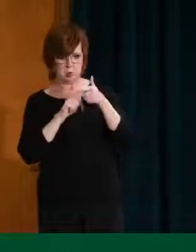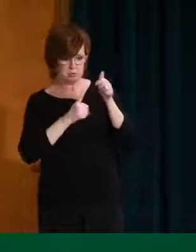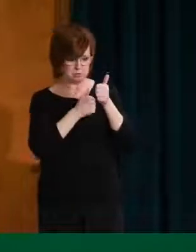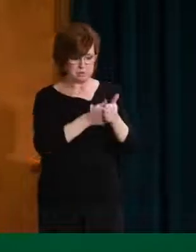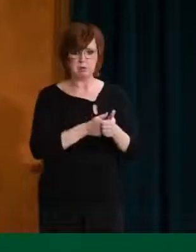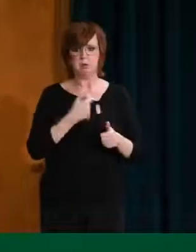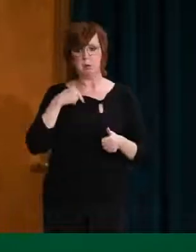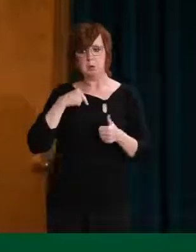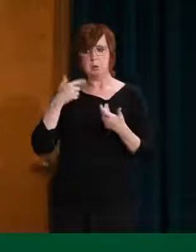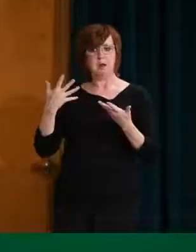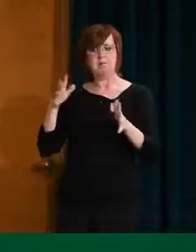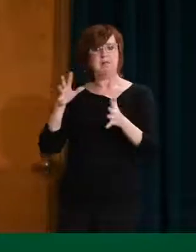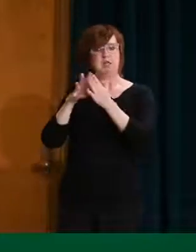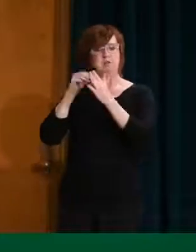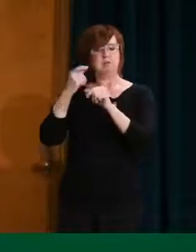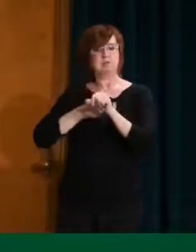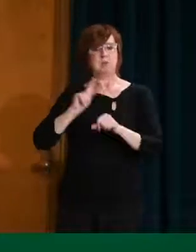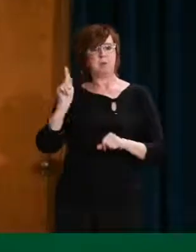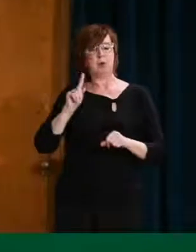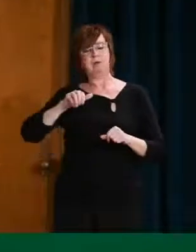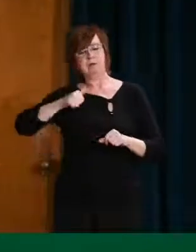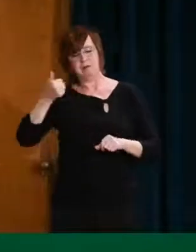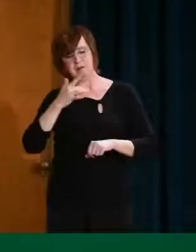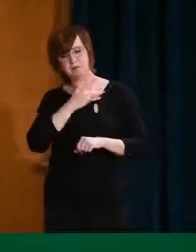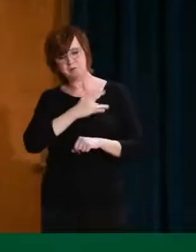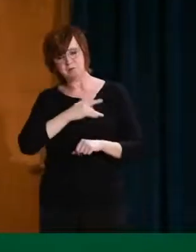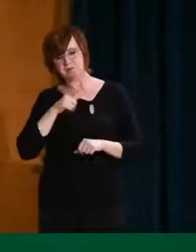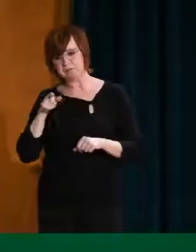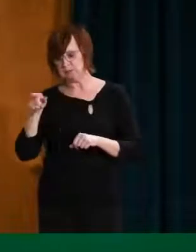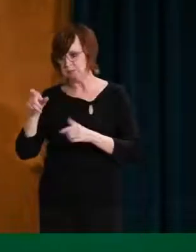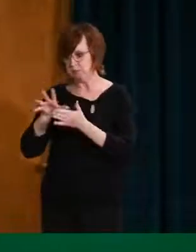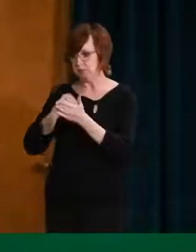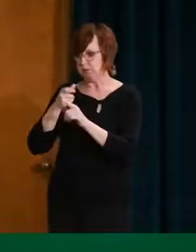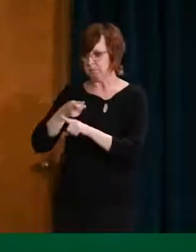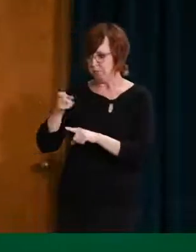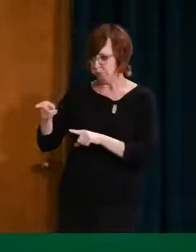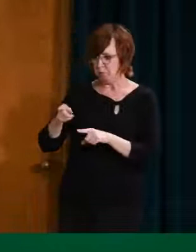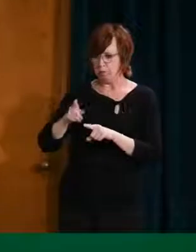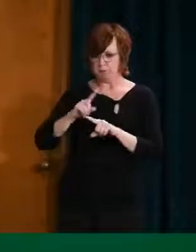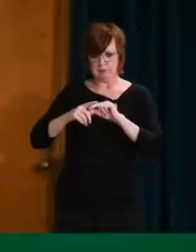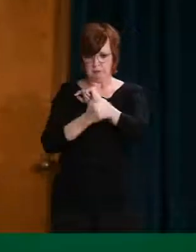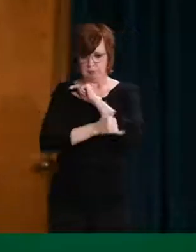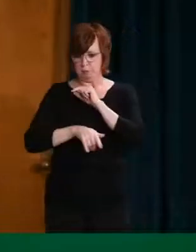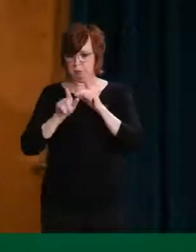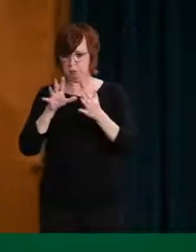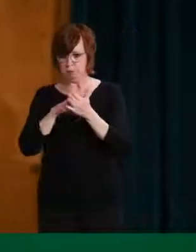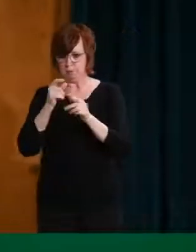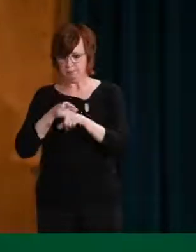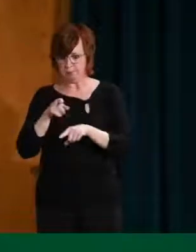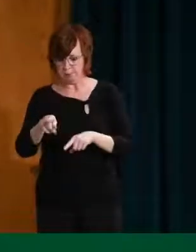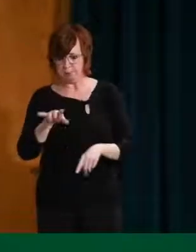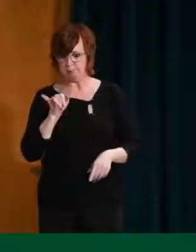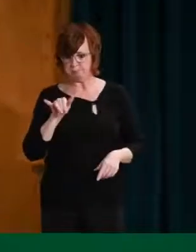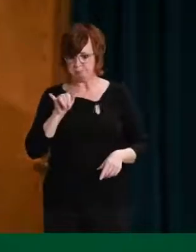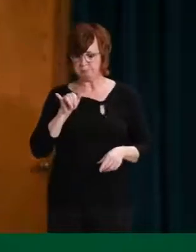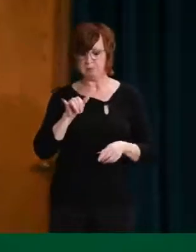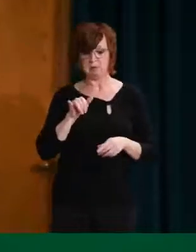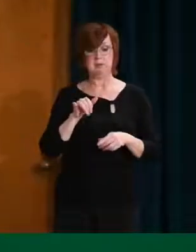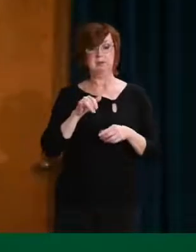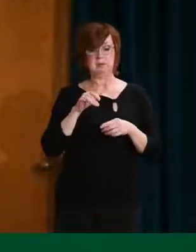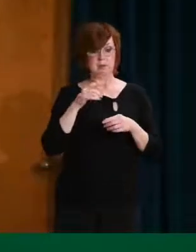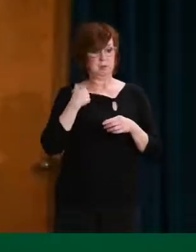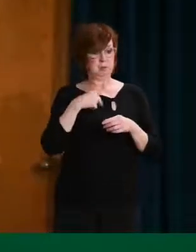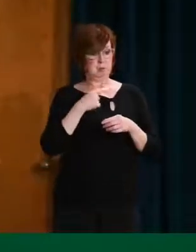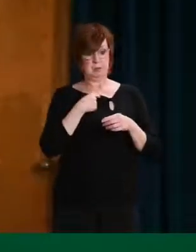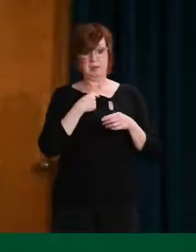is because there are so many factors that impact these projections, like how quickly physical distancing measures were being